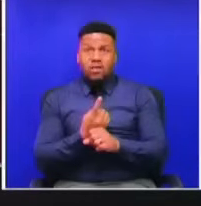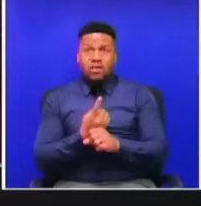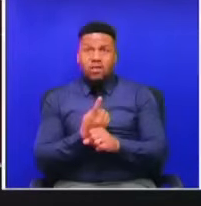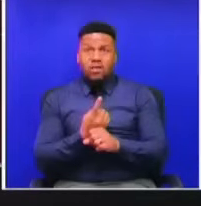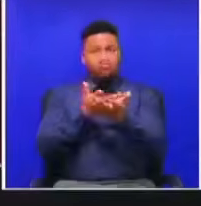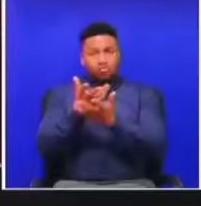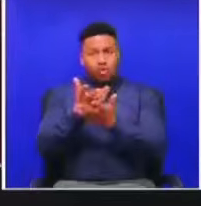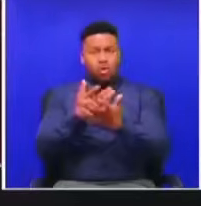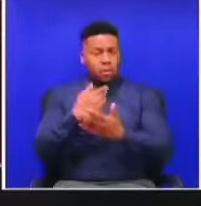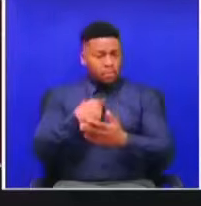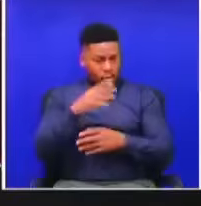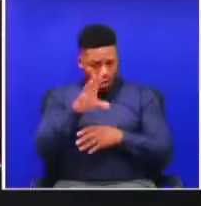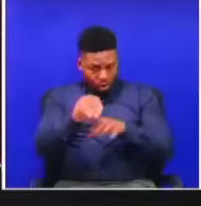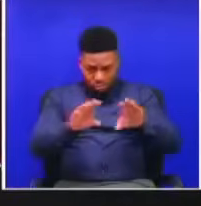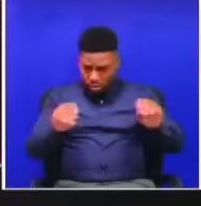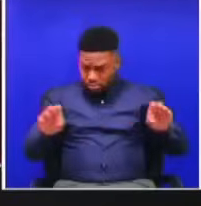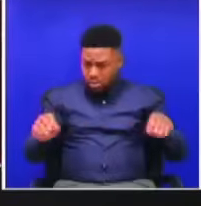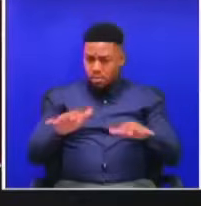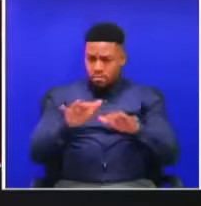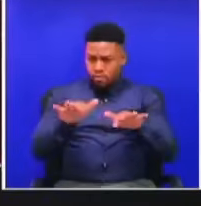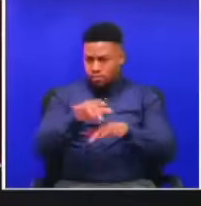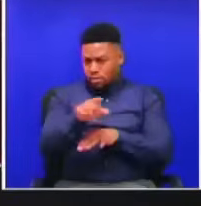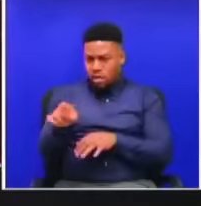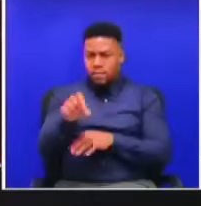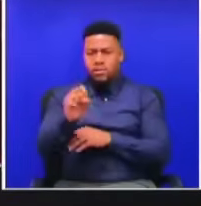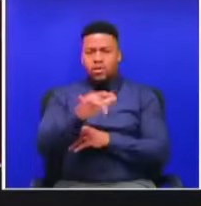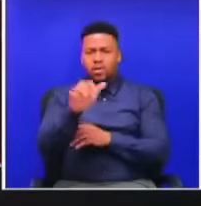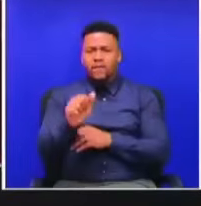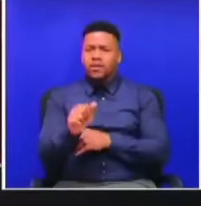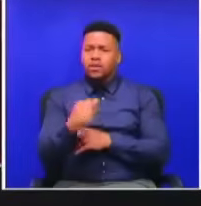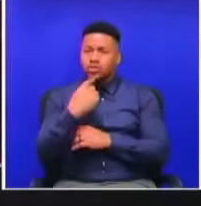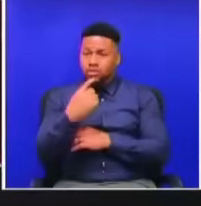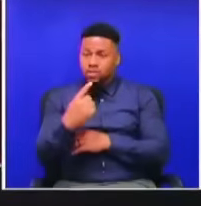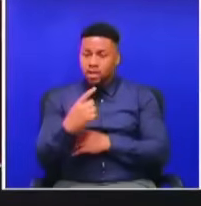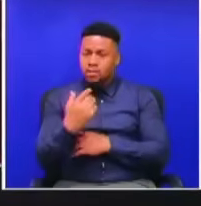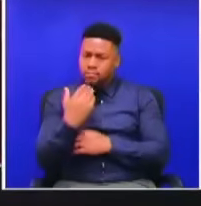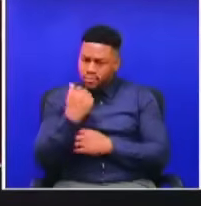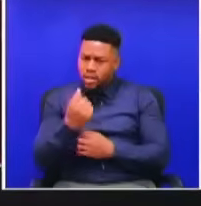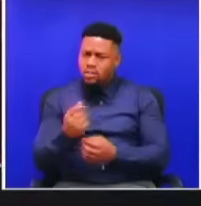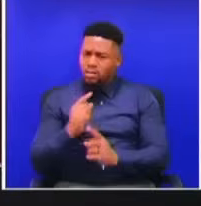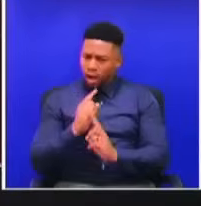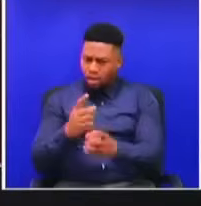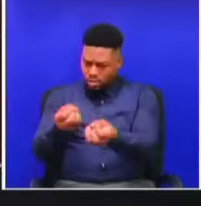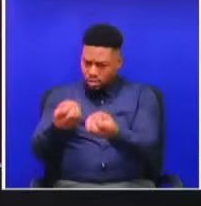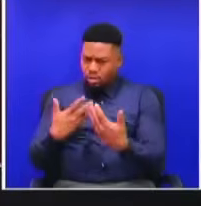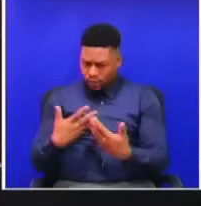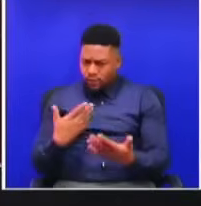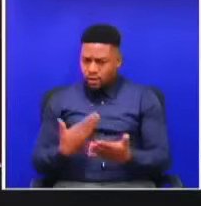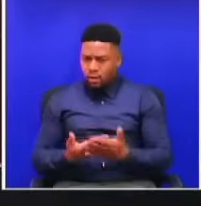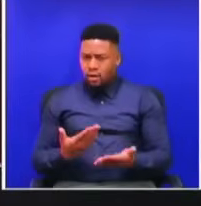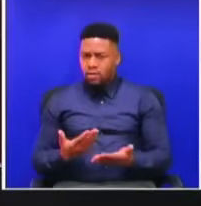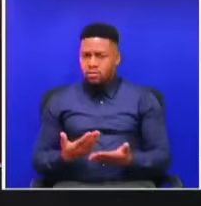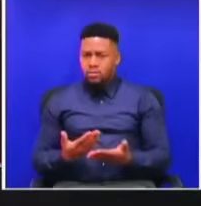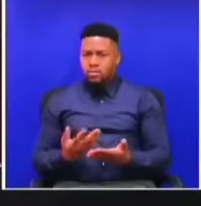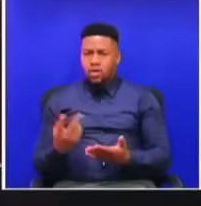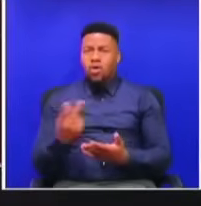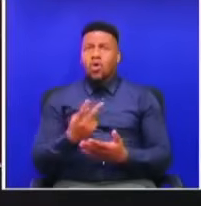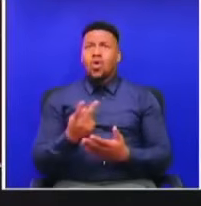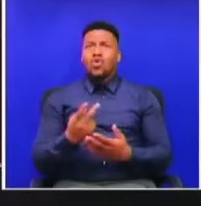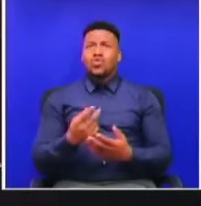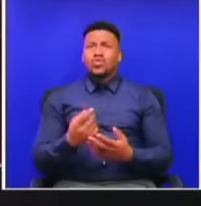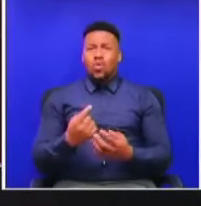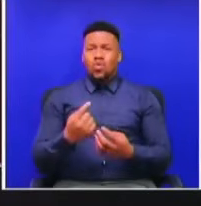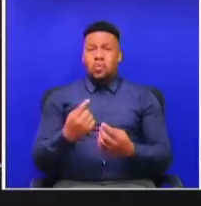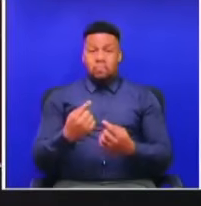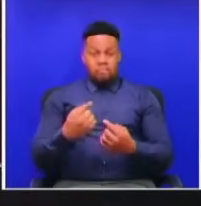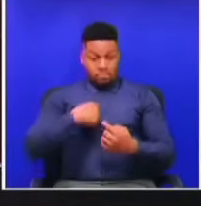questions that they should also participate in answering. And a wave of criticism has come my